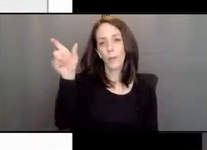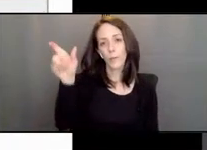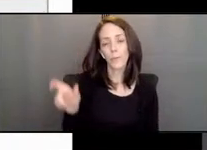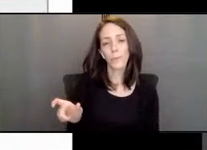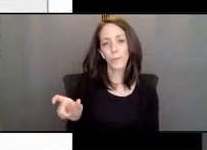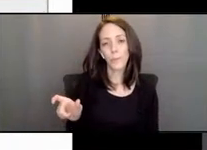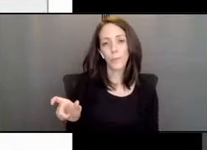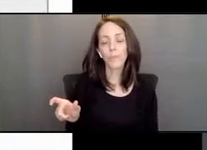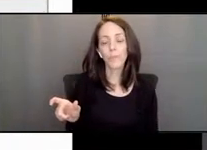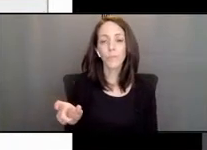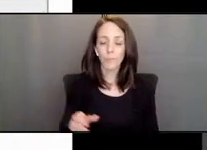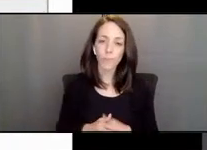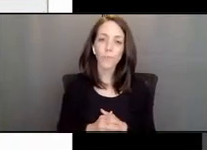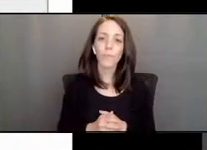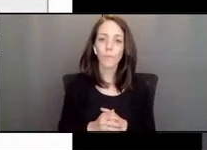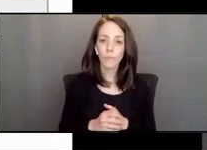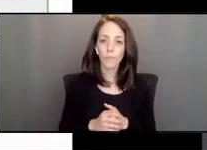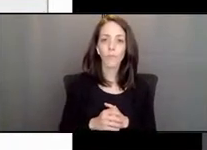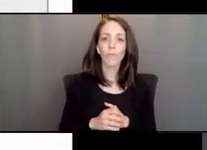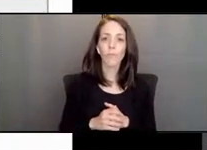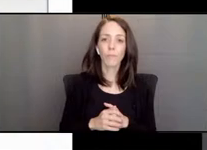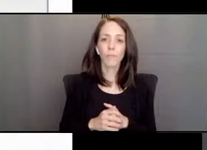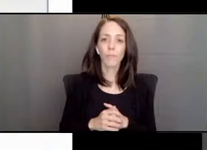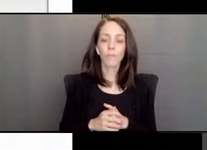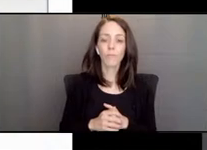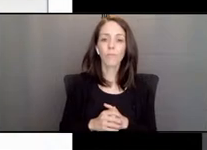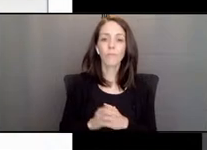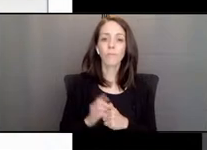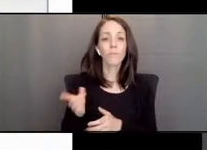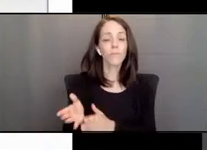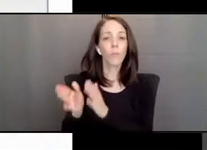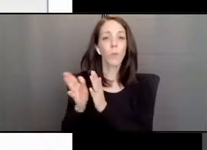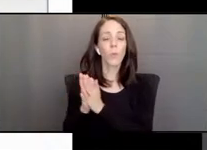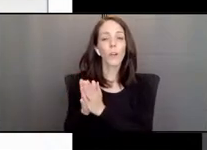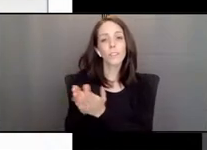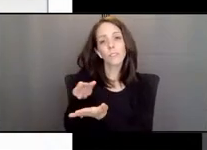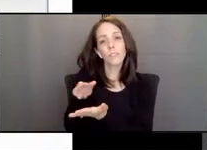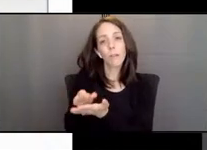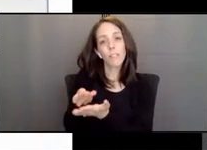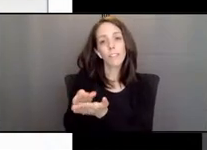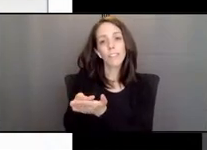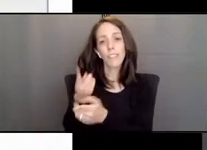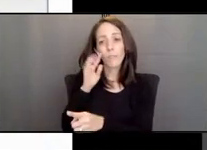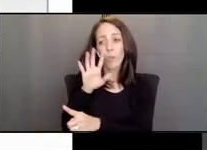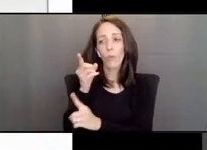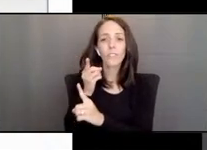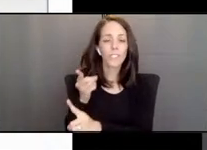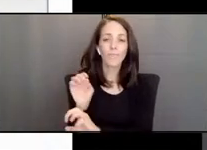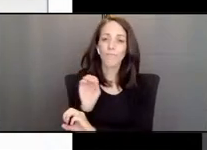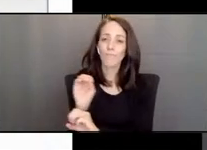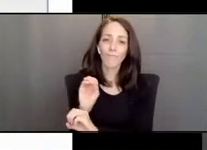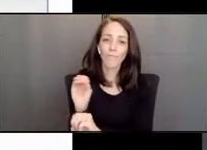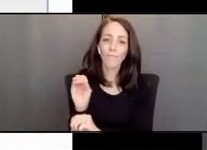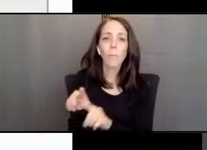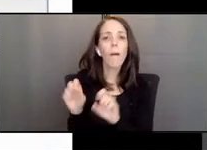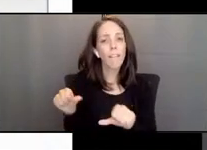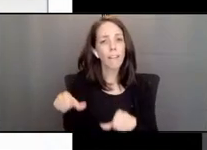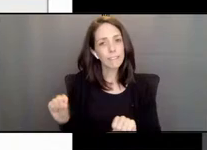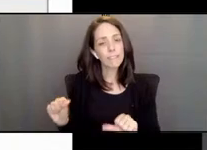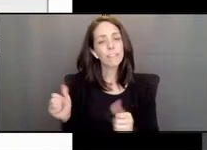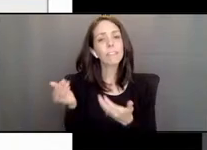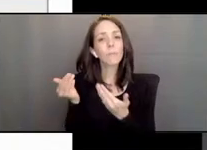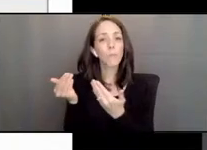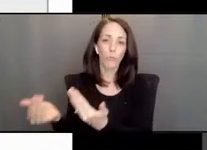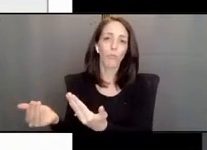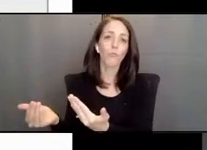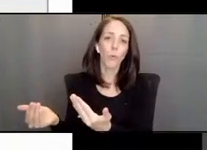we did not receive the requested for level of funding for these objectives, we will be able to move forward with a number of these objectives from other alternative